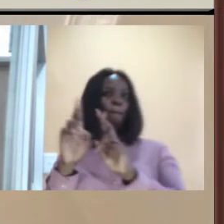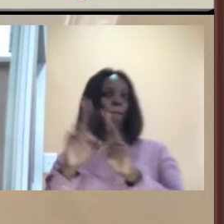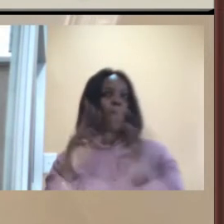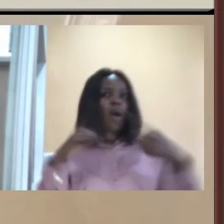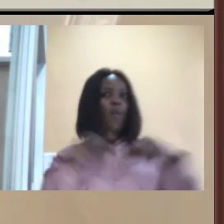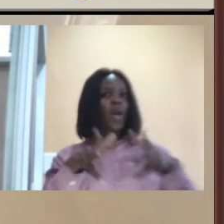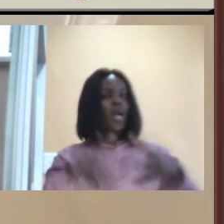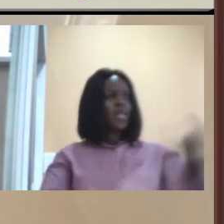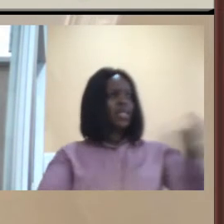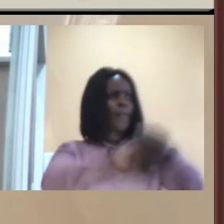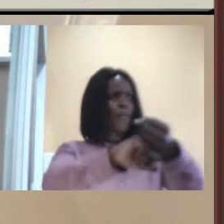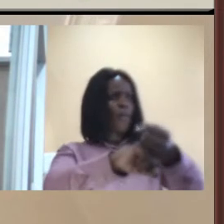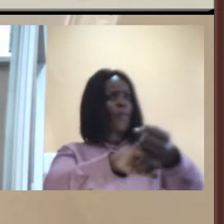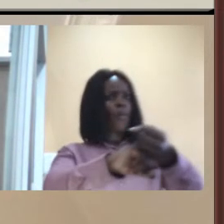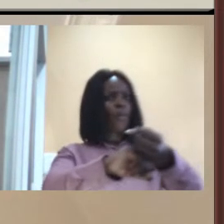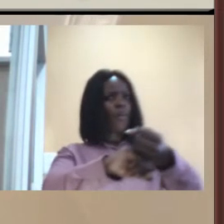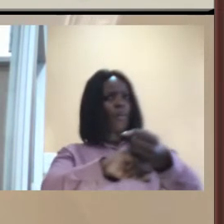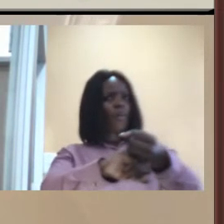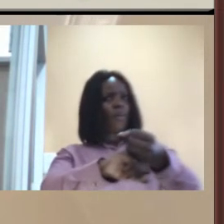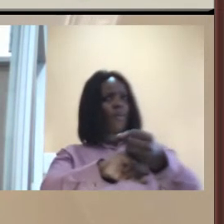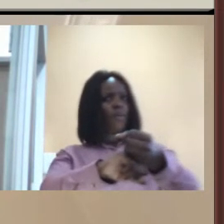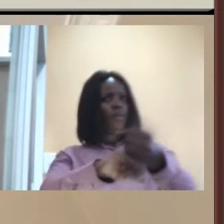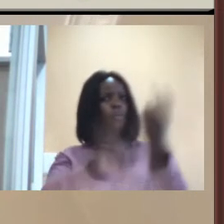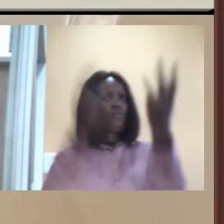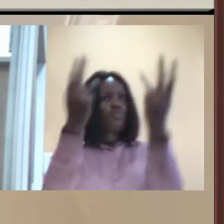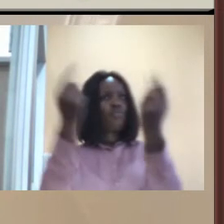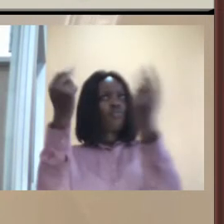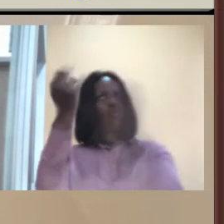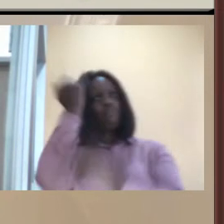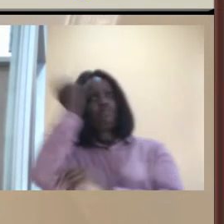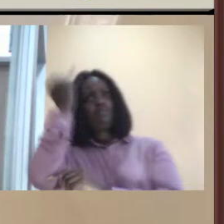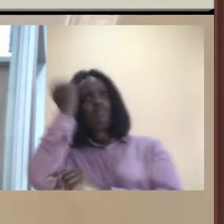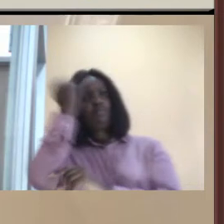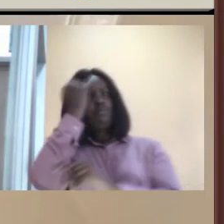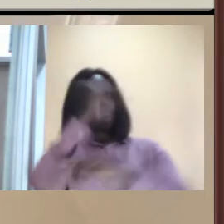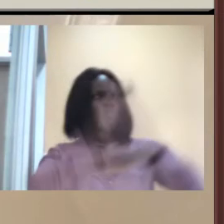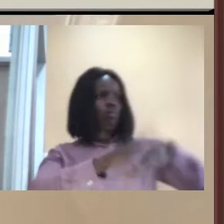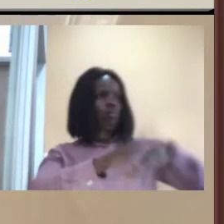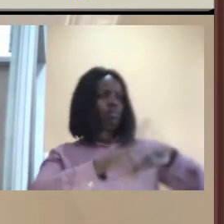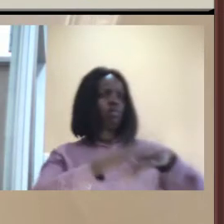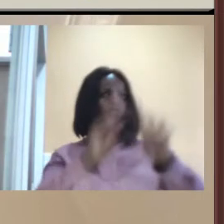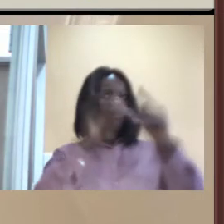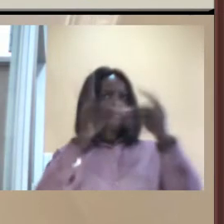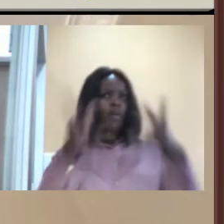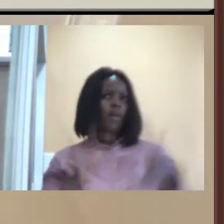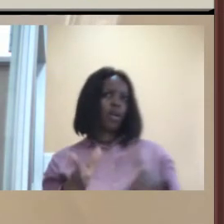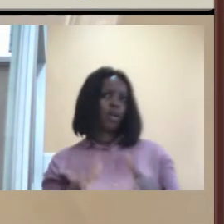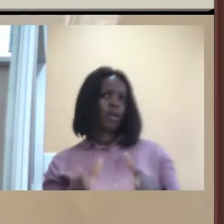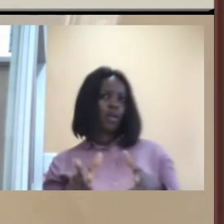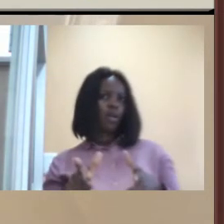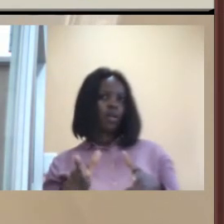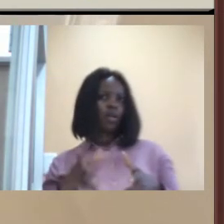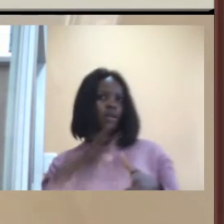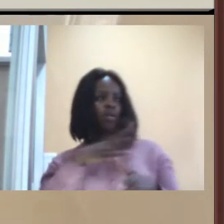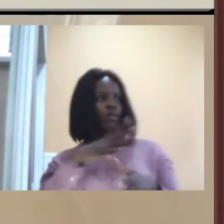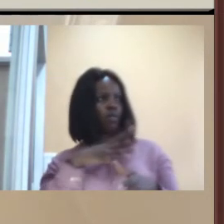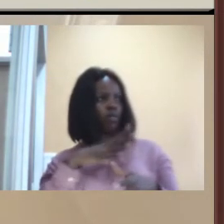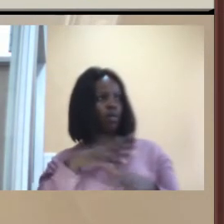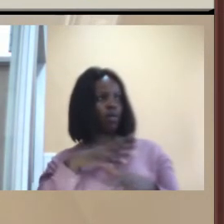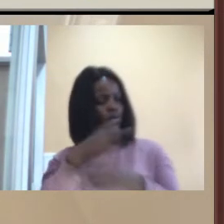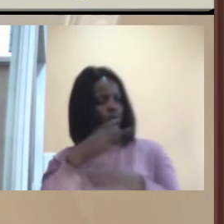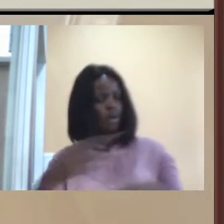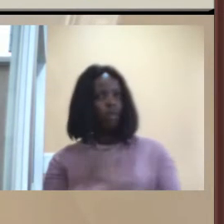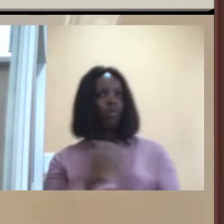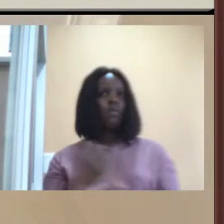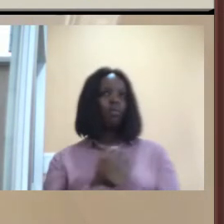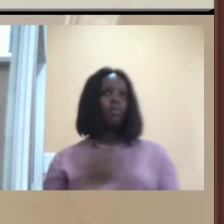going to support almost all these new initiatives that are coming from this department, and they are just hitting the ground running